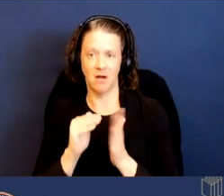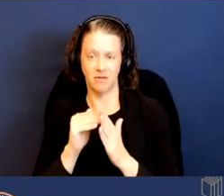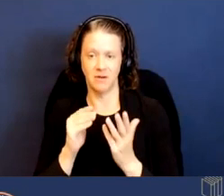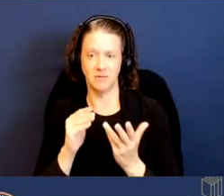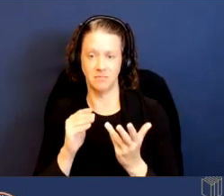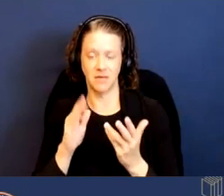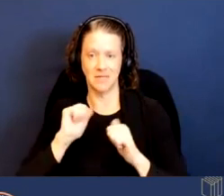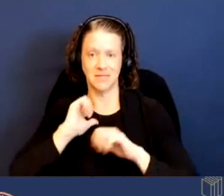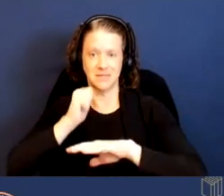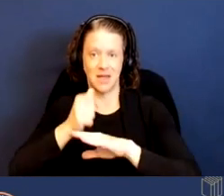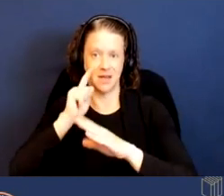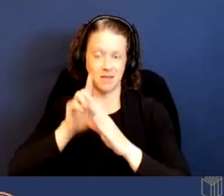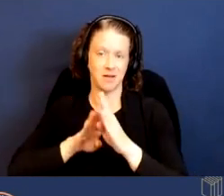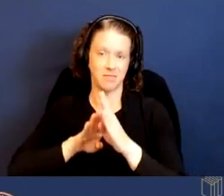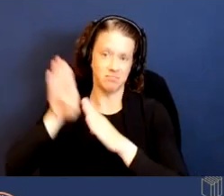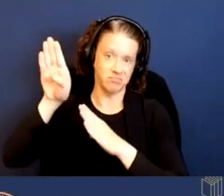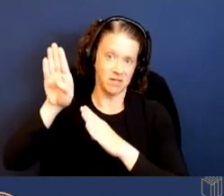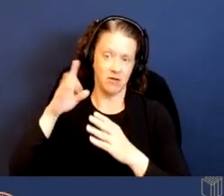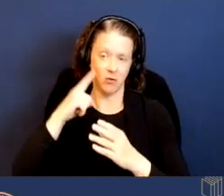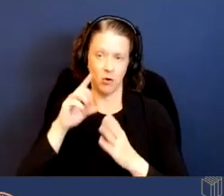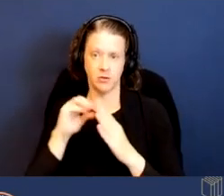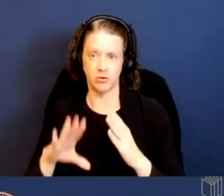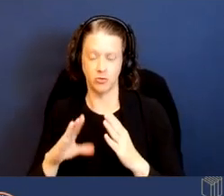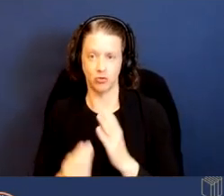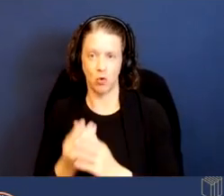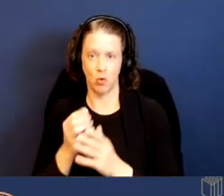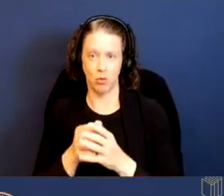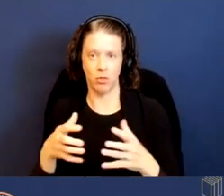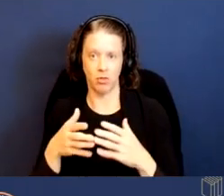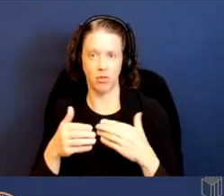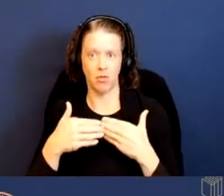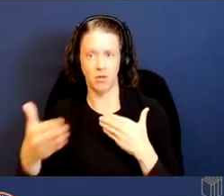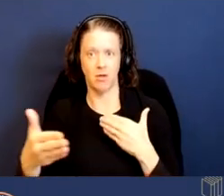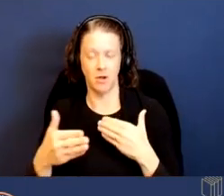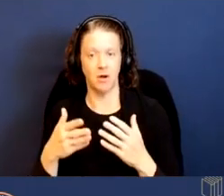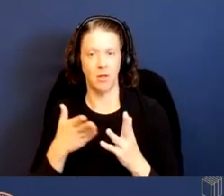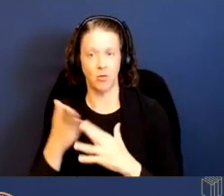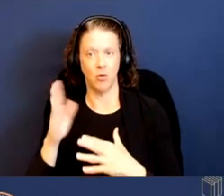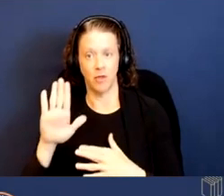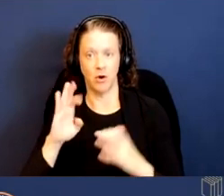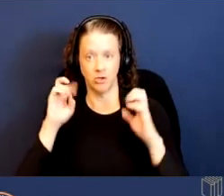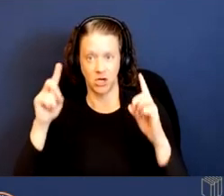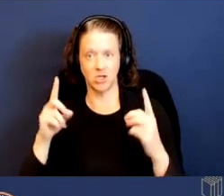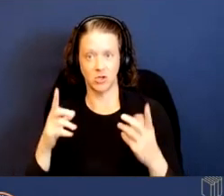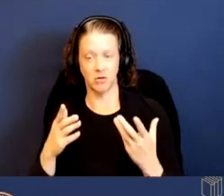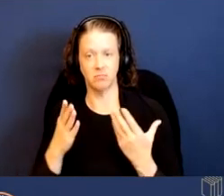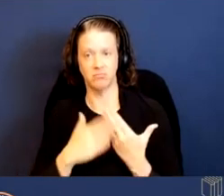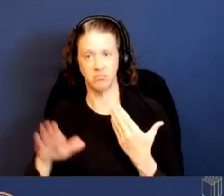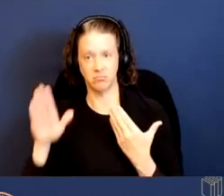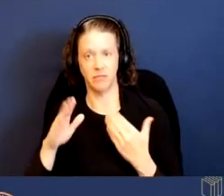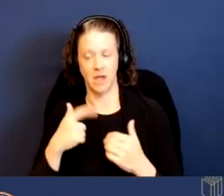can set the trajectory of a student's growth over time throughout their educational career. So again, I'm